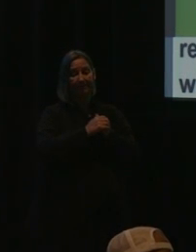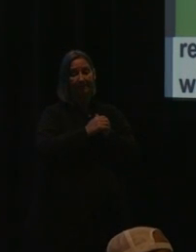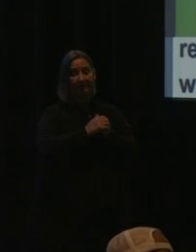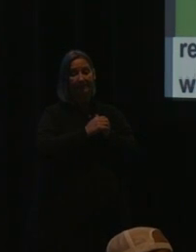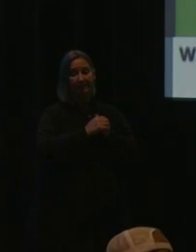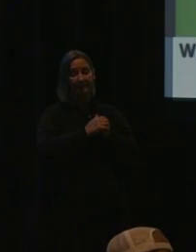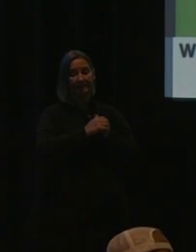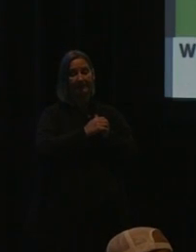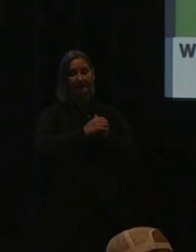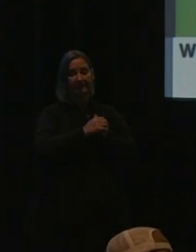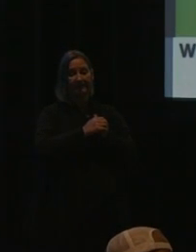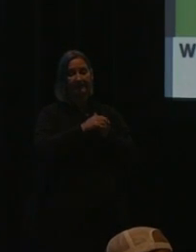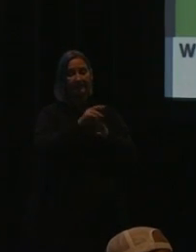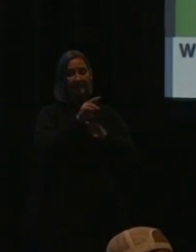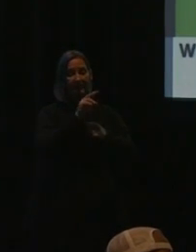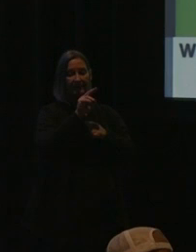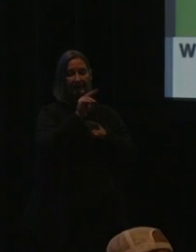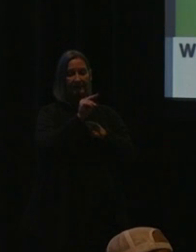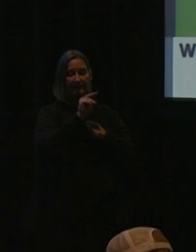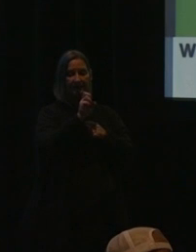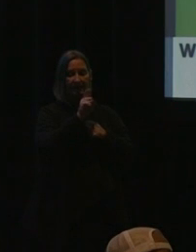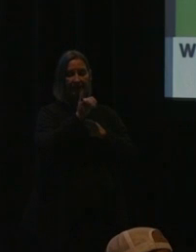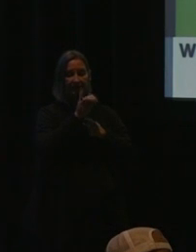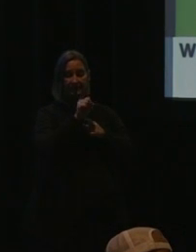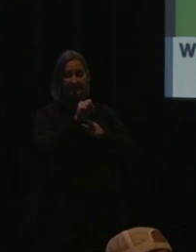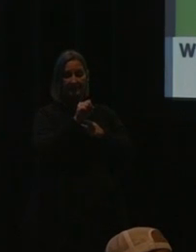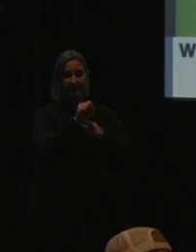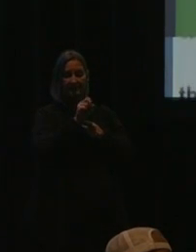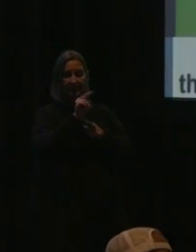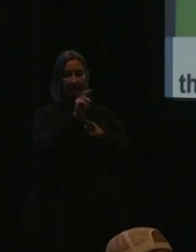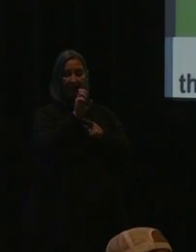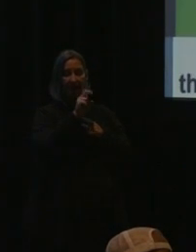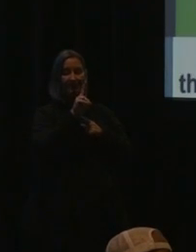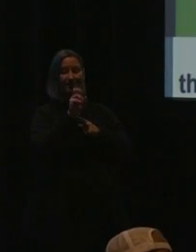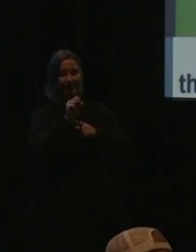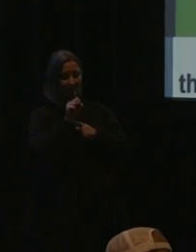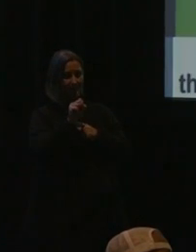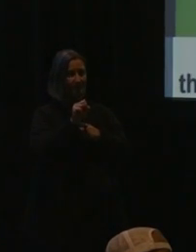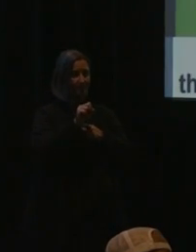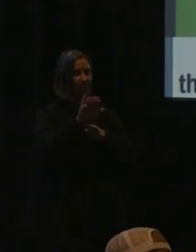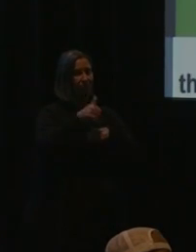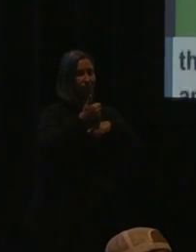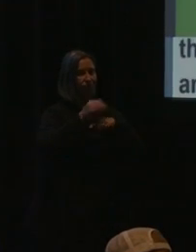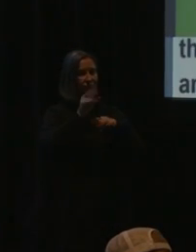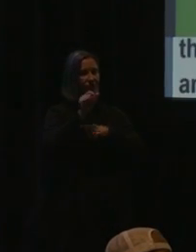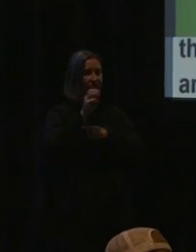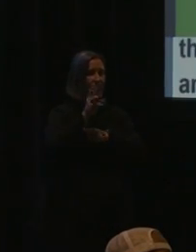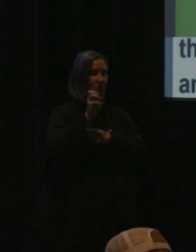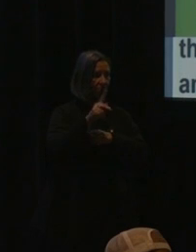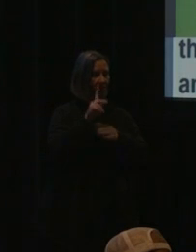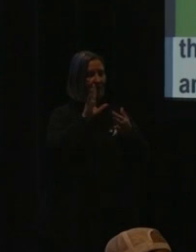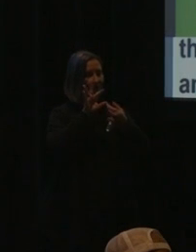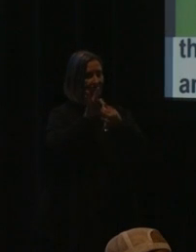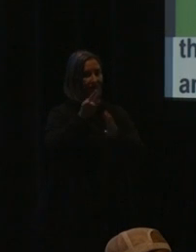The Nexus framework for water, energy, and food suggests that multiple resources are interconnected and are in turn linked to